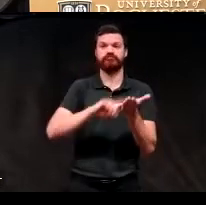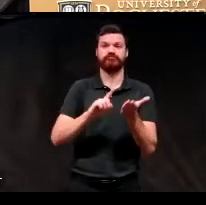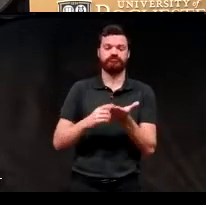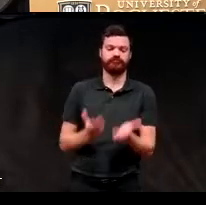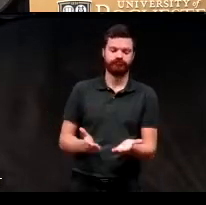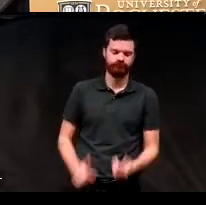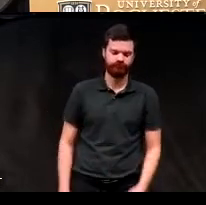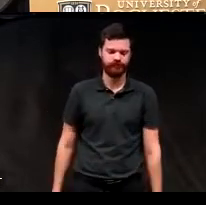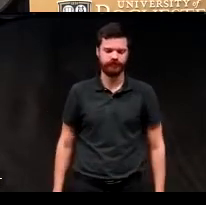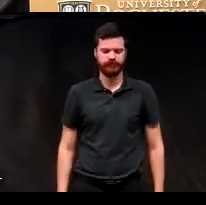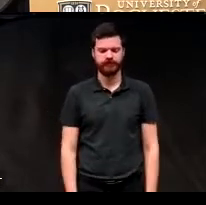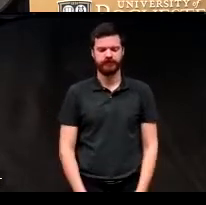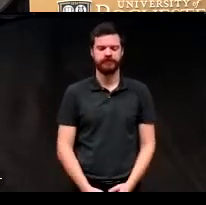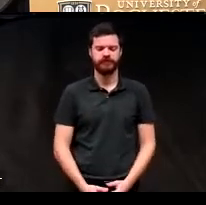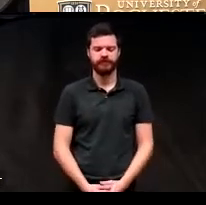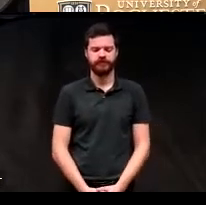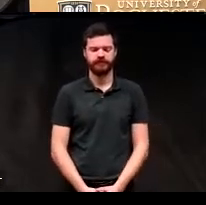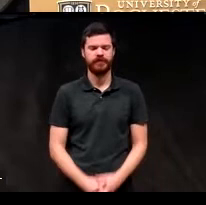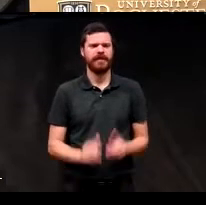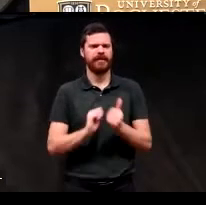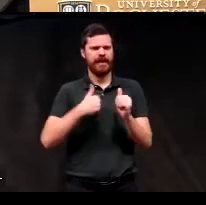we evaluate reflective capacity.